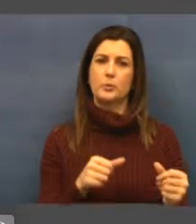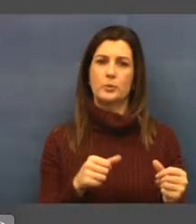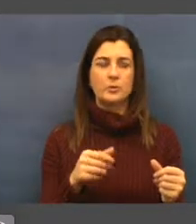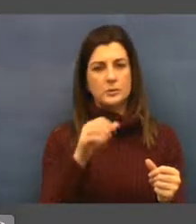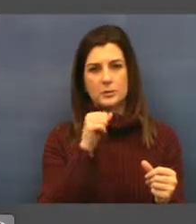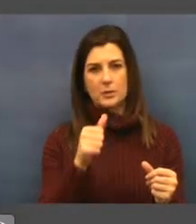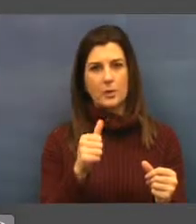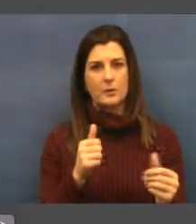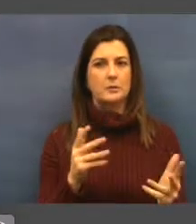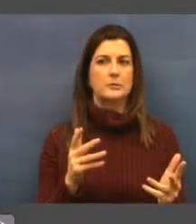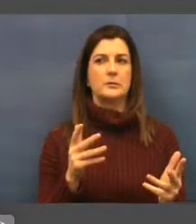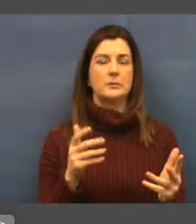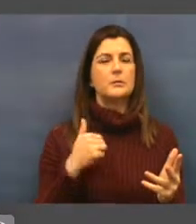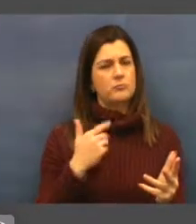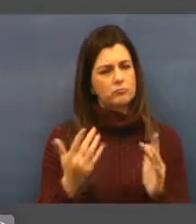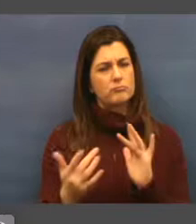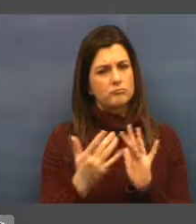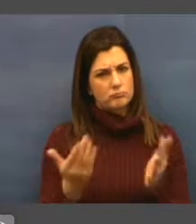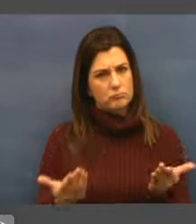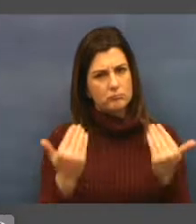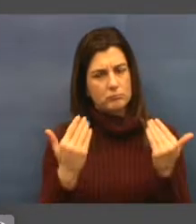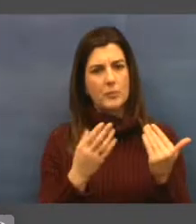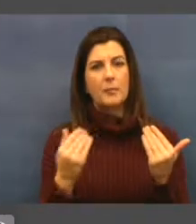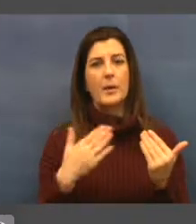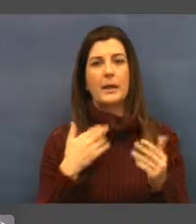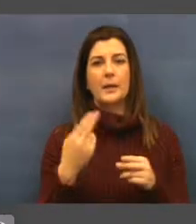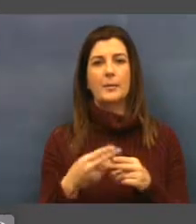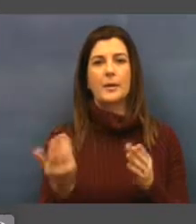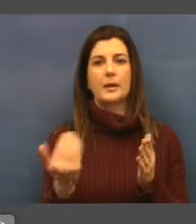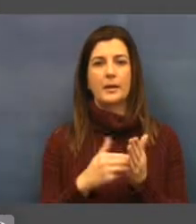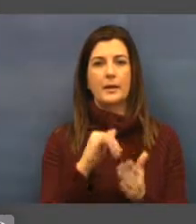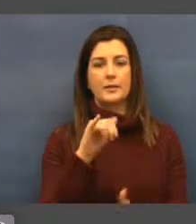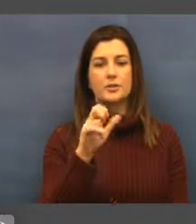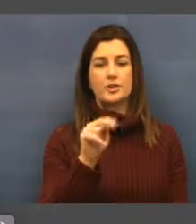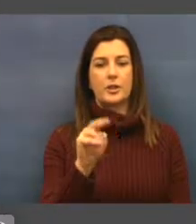don't hesitate to get in touch. Once again, my name is Jen